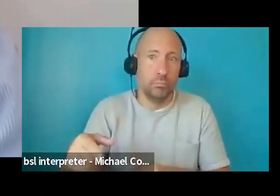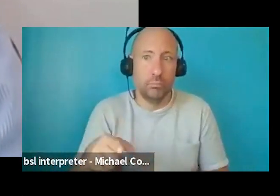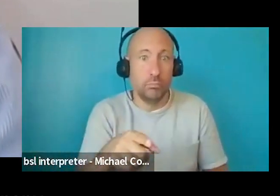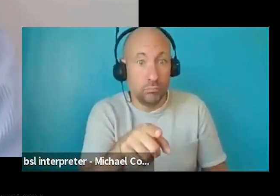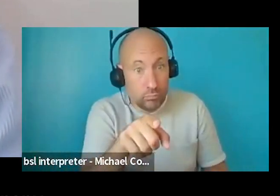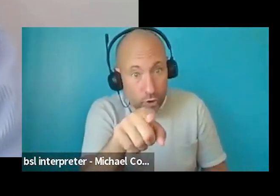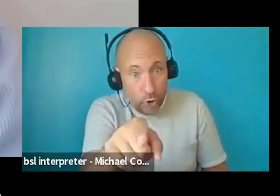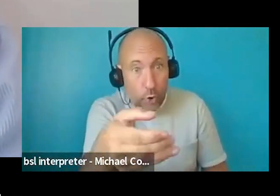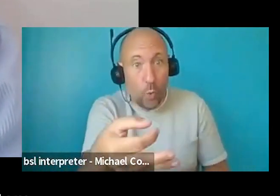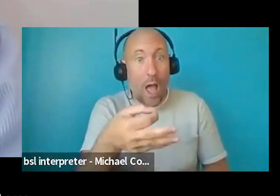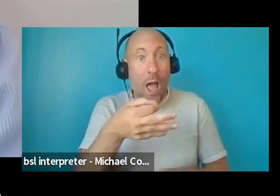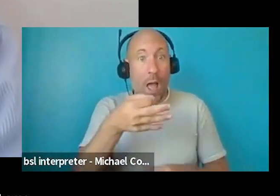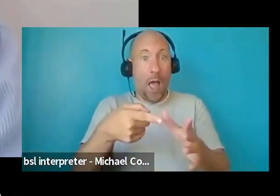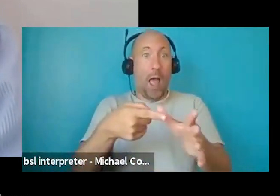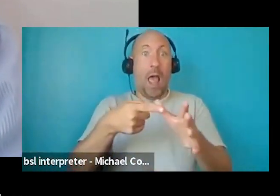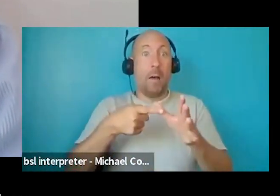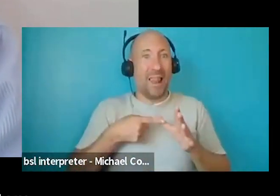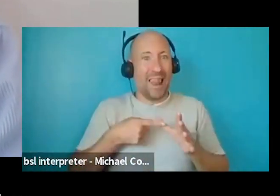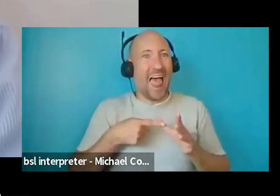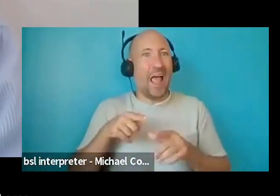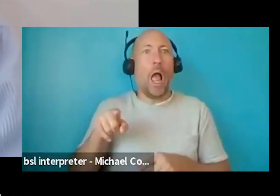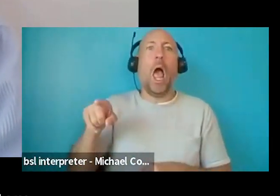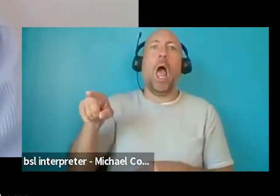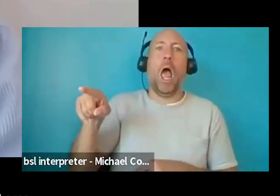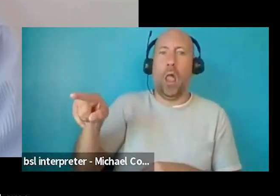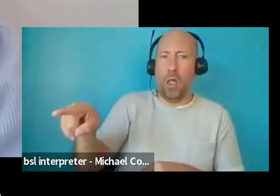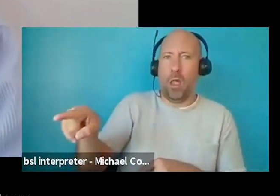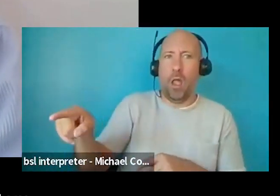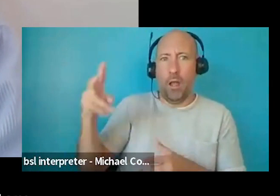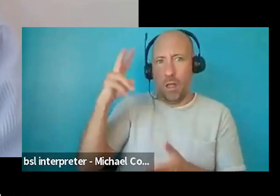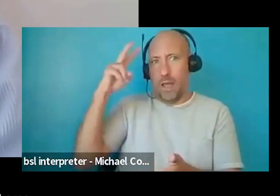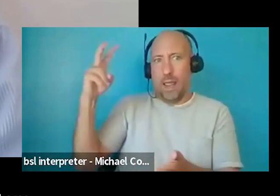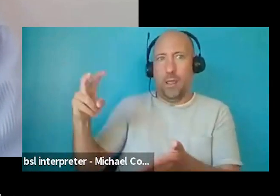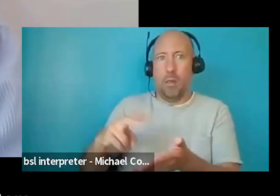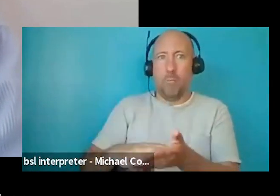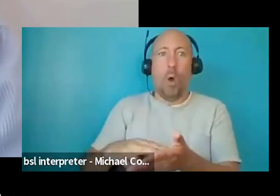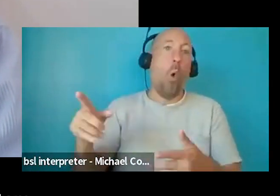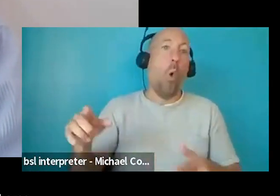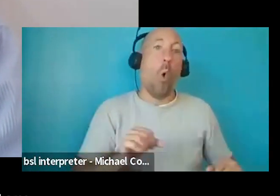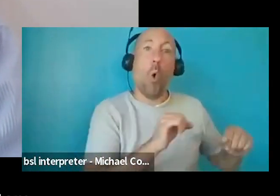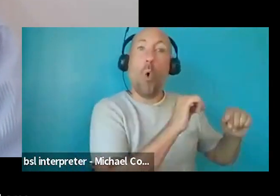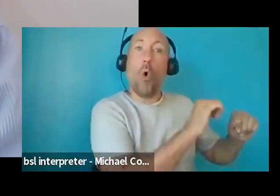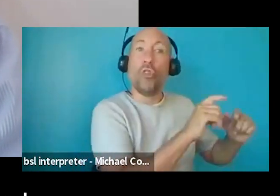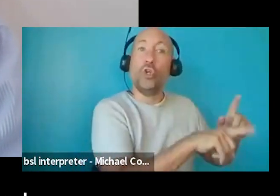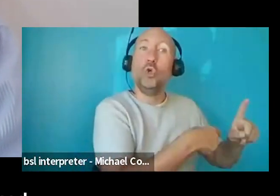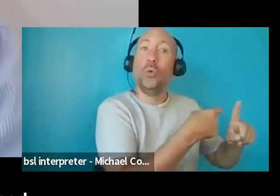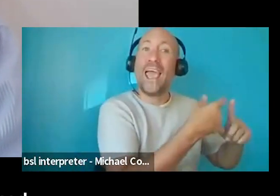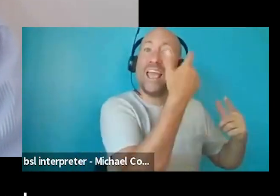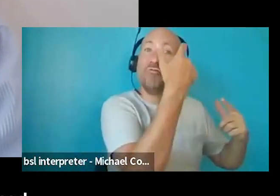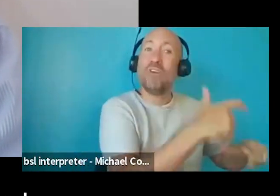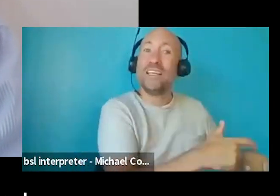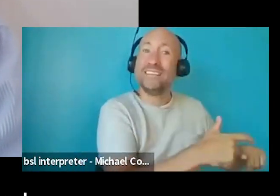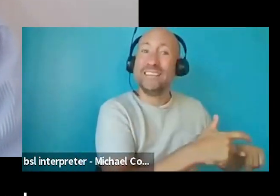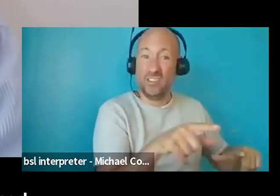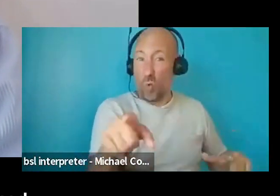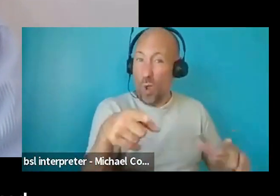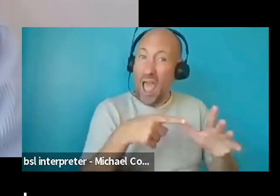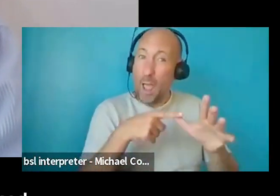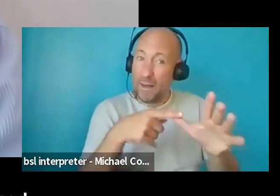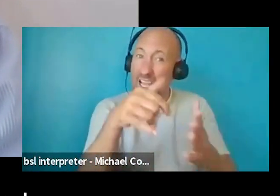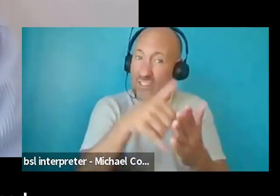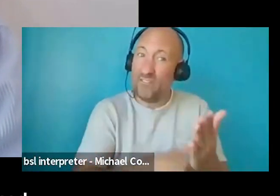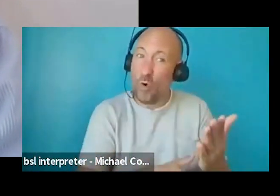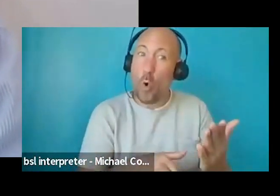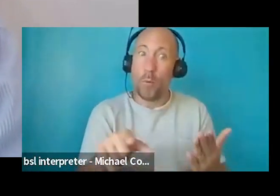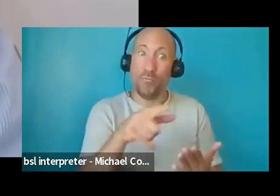as a company, you make reference to the UK system of residencies, and your application will be